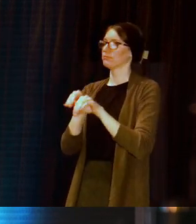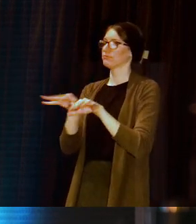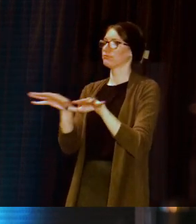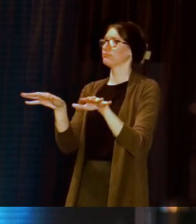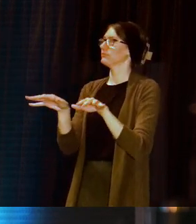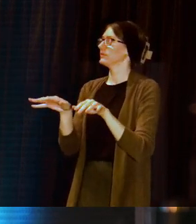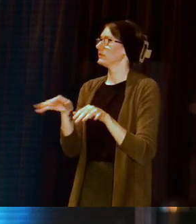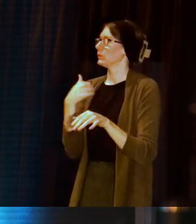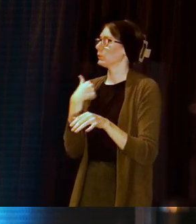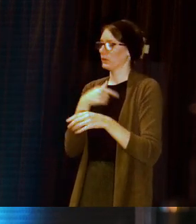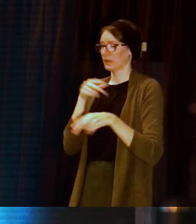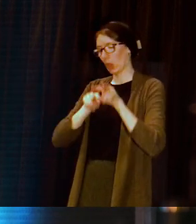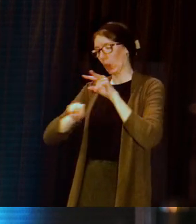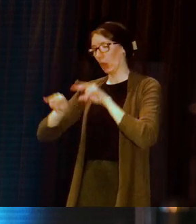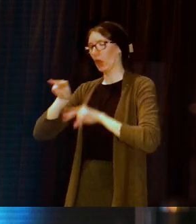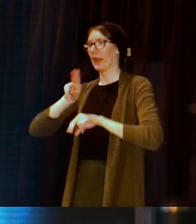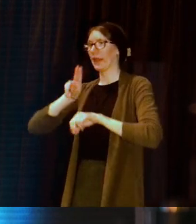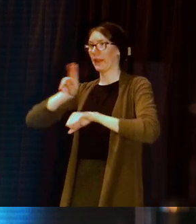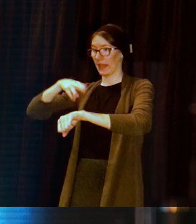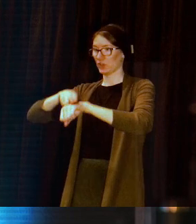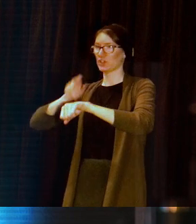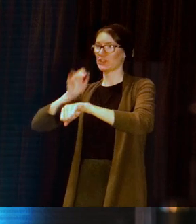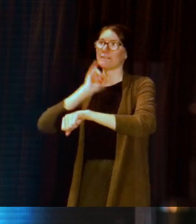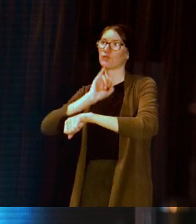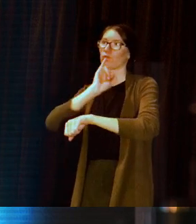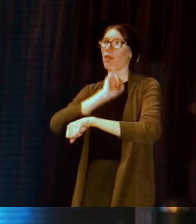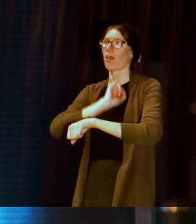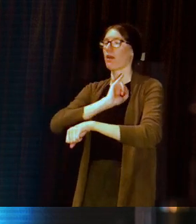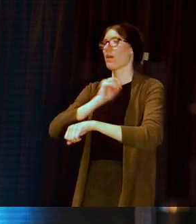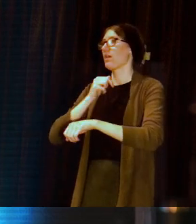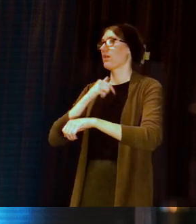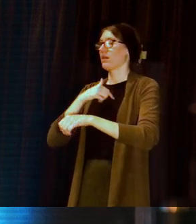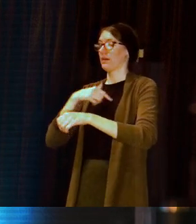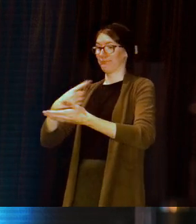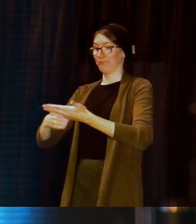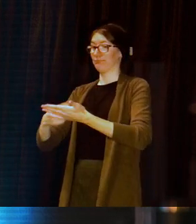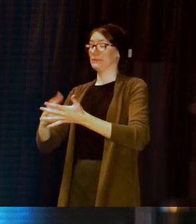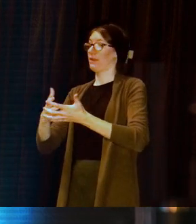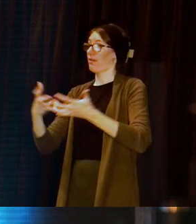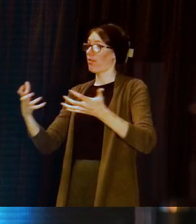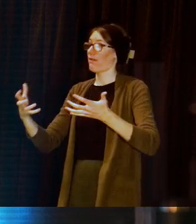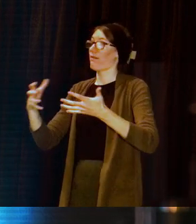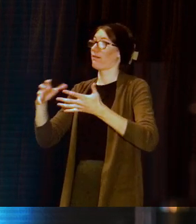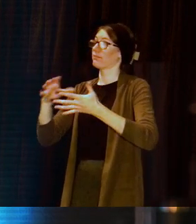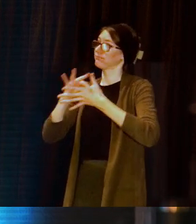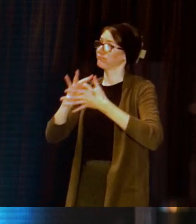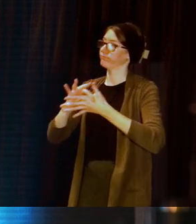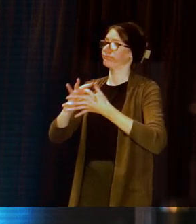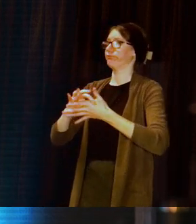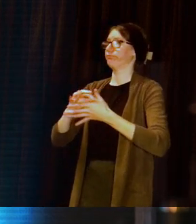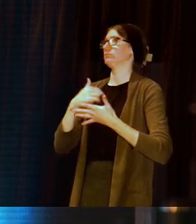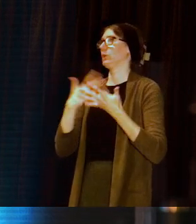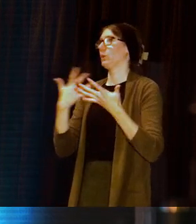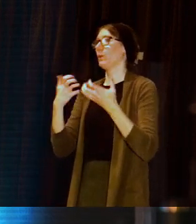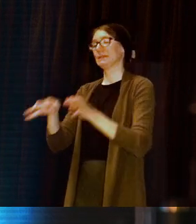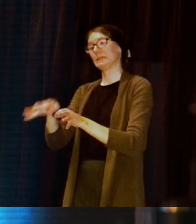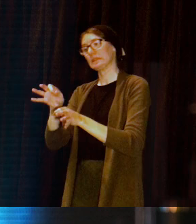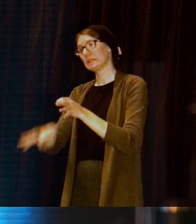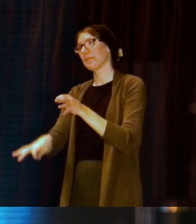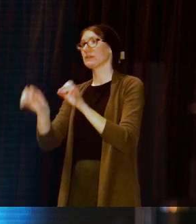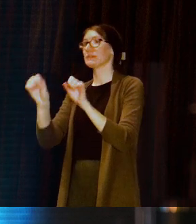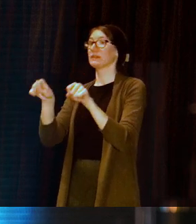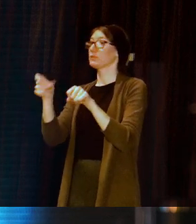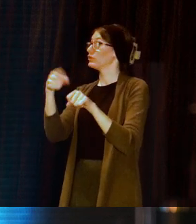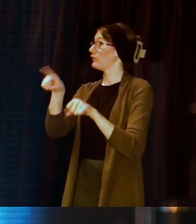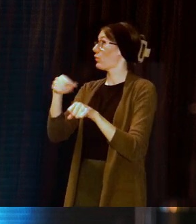going to look specifically at the nation of Israel. Now, I'm covering a lot of material, and because I'm doing so, I want to make this as easy as possible for you. If